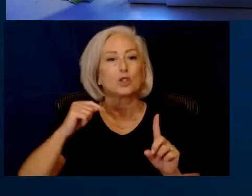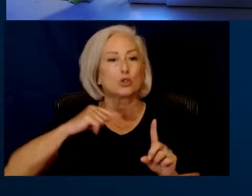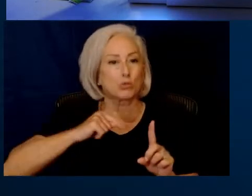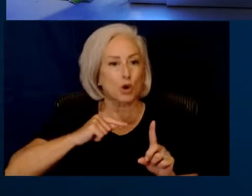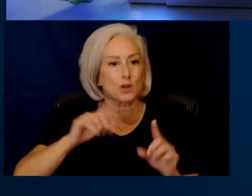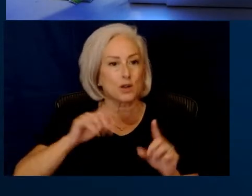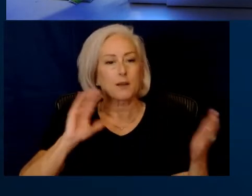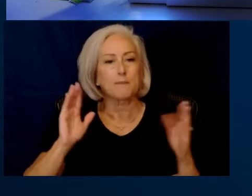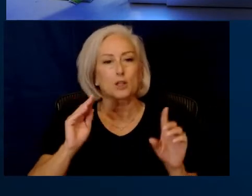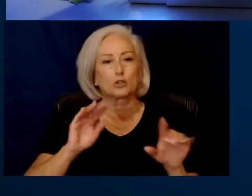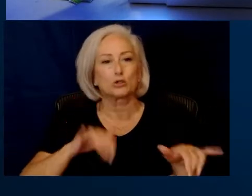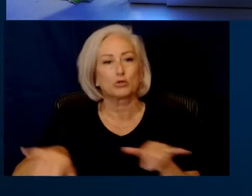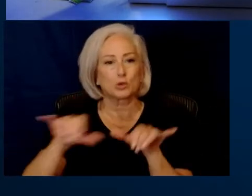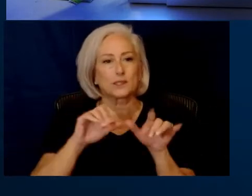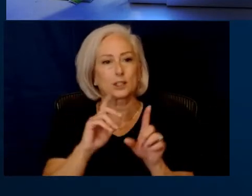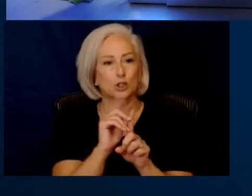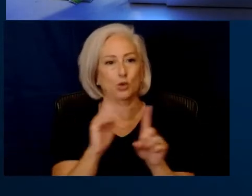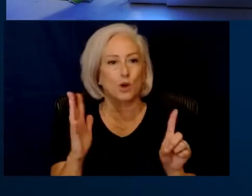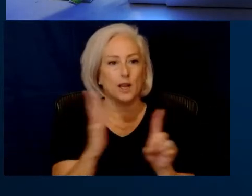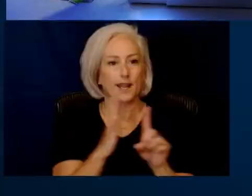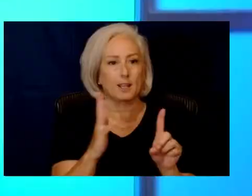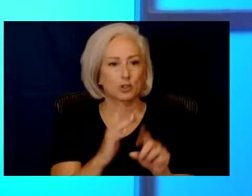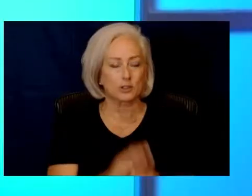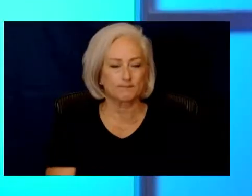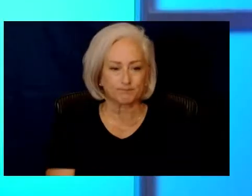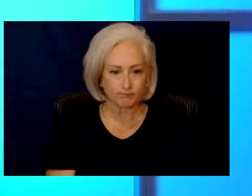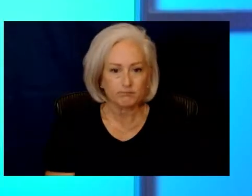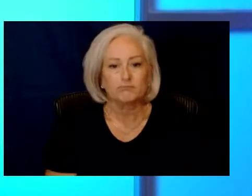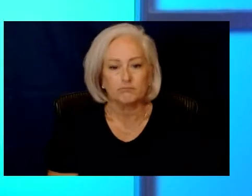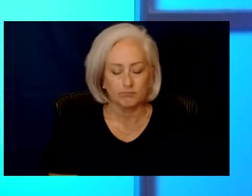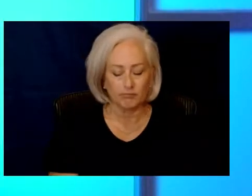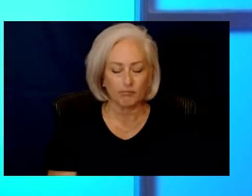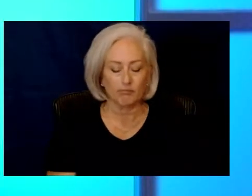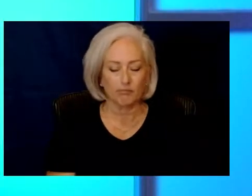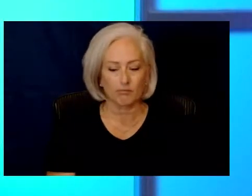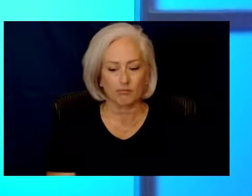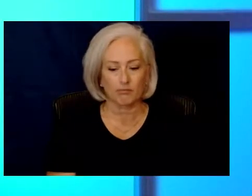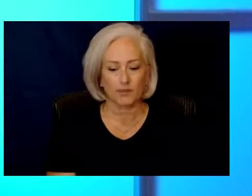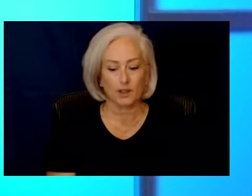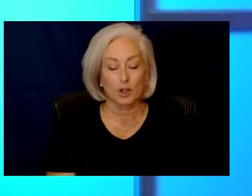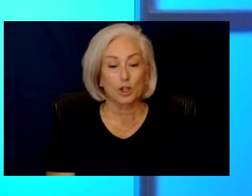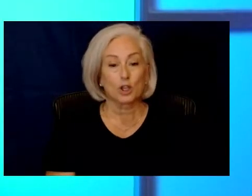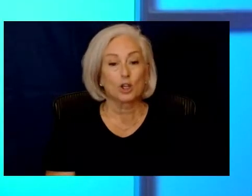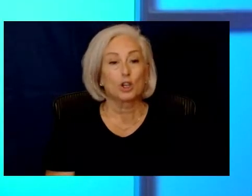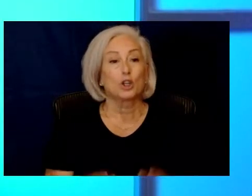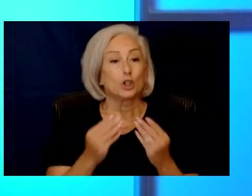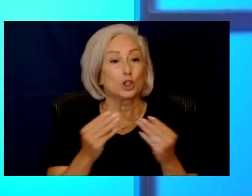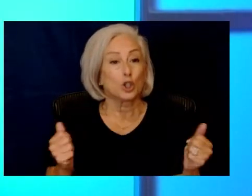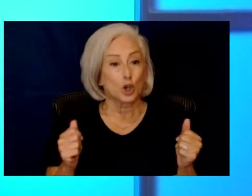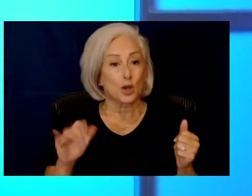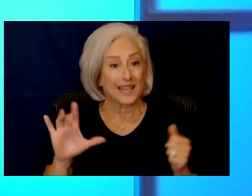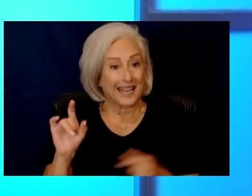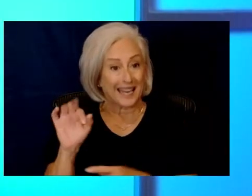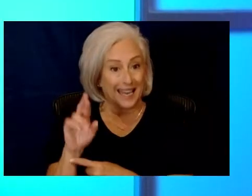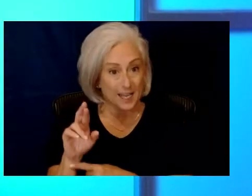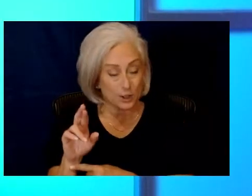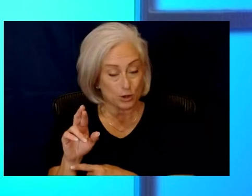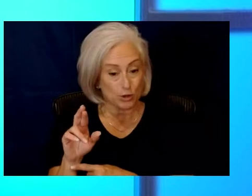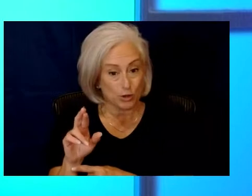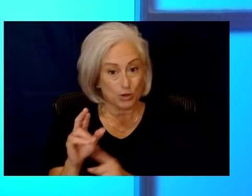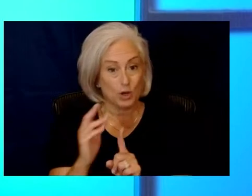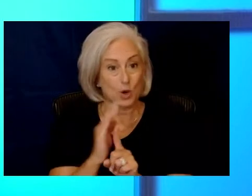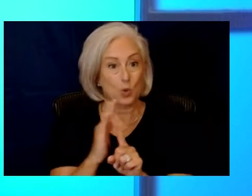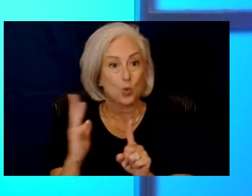radiation? Yes, very good question. So in terms of curing cancer, so radiation is a